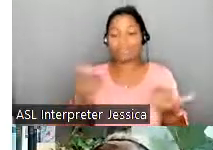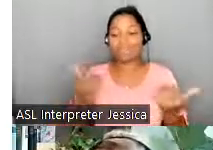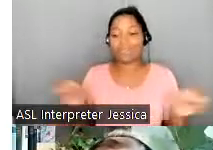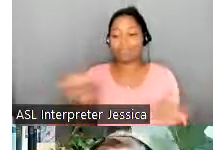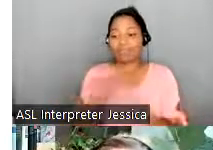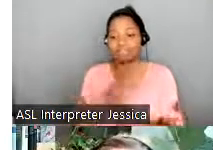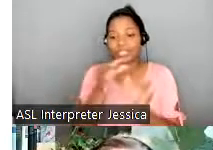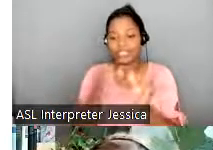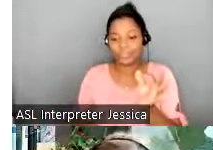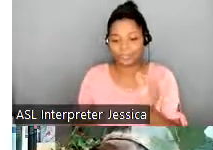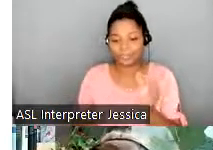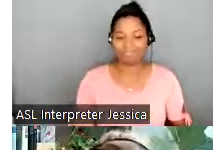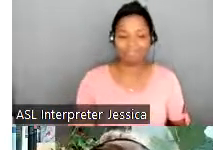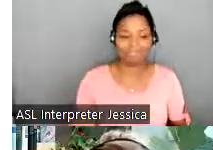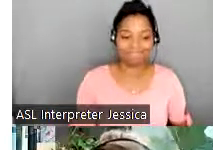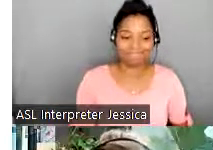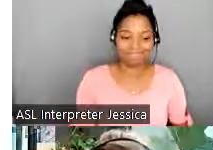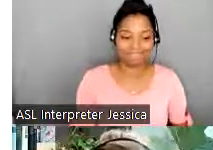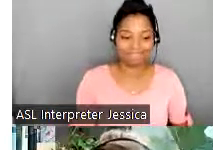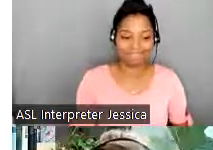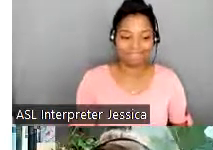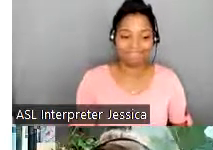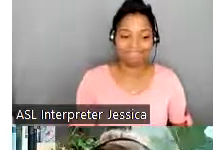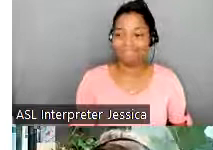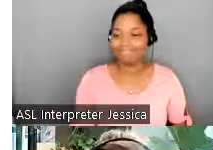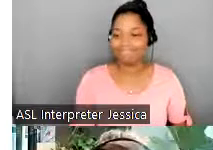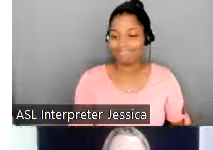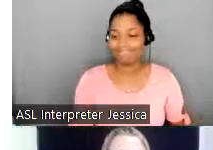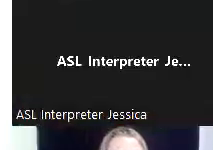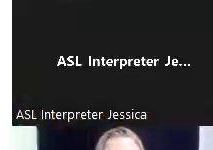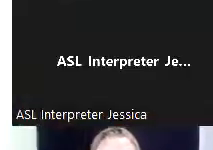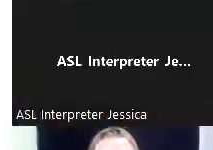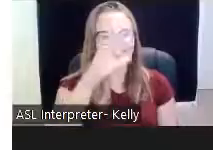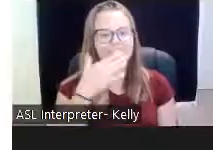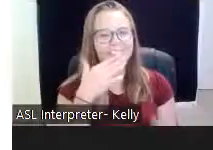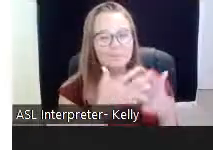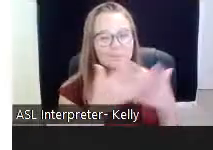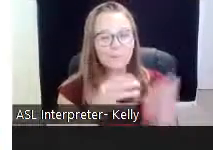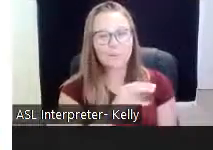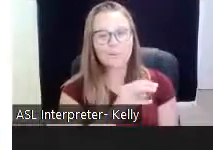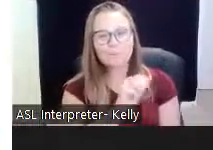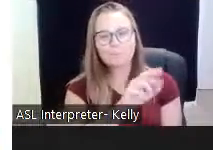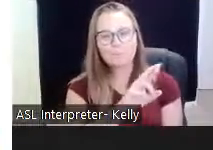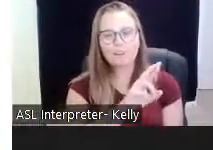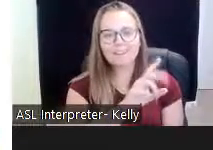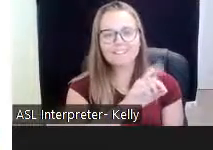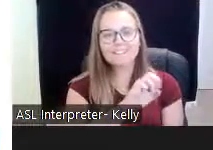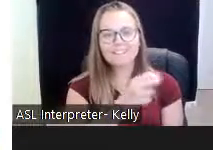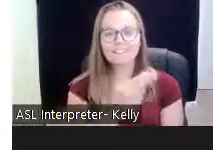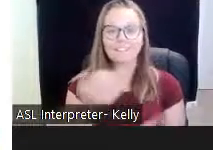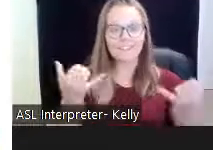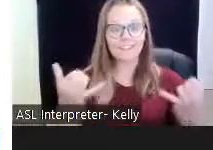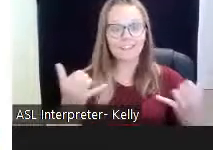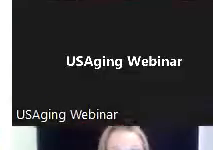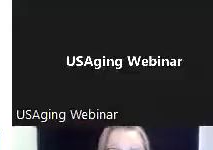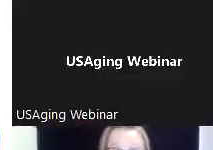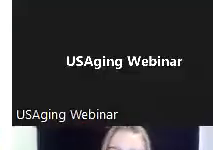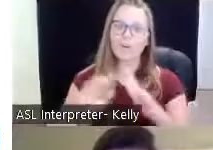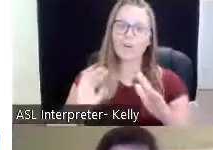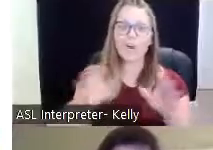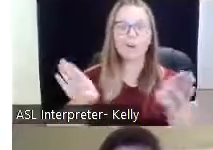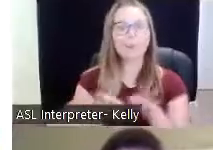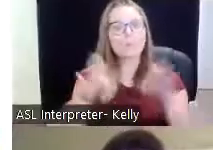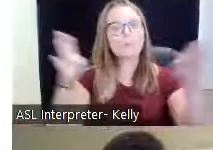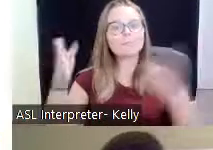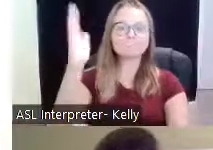Sandy to introduce our first speaker for today. Thanks so much, Meredith. And now to get started with our opening speaker,